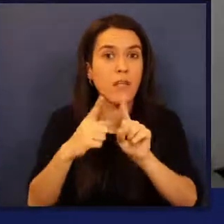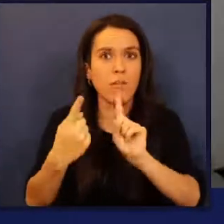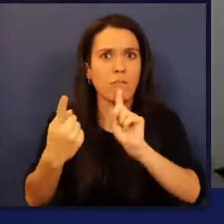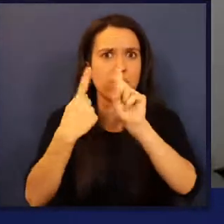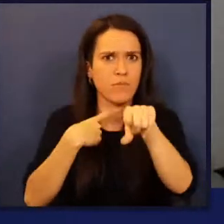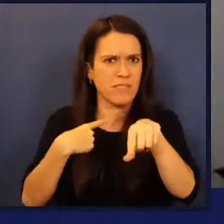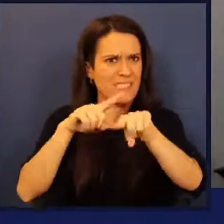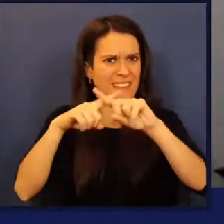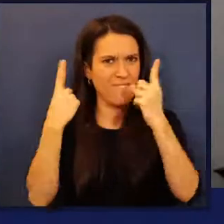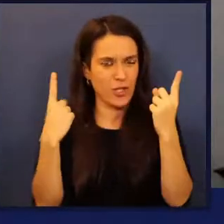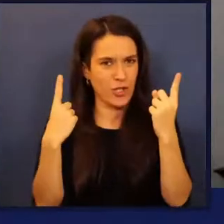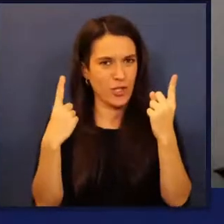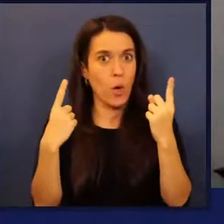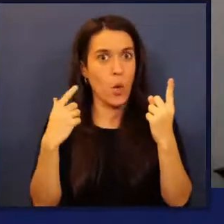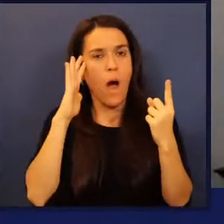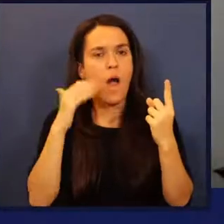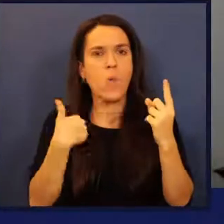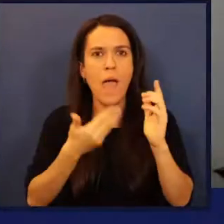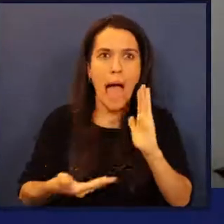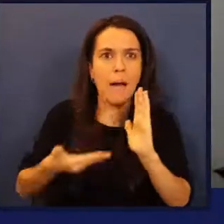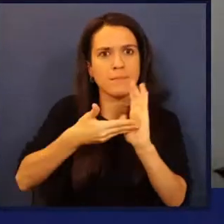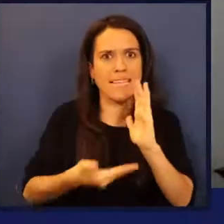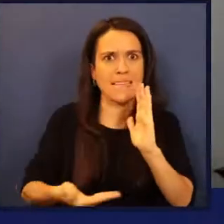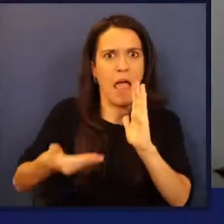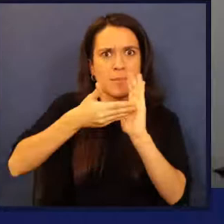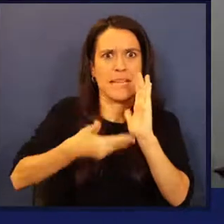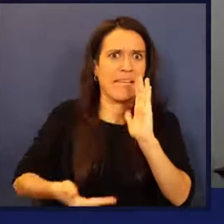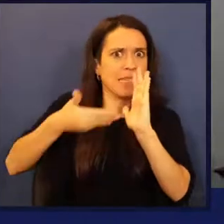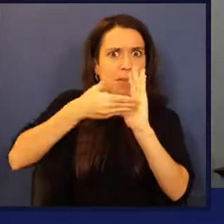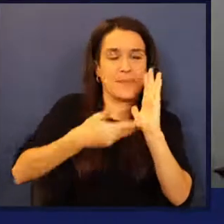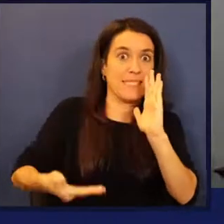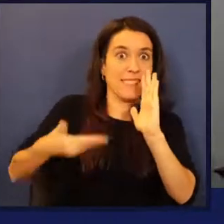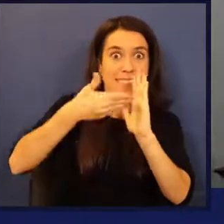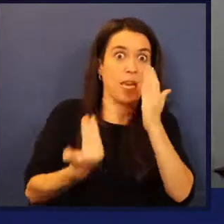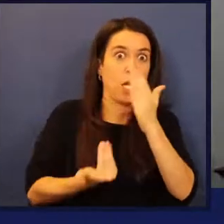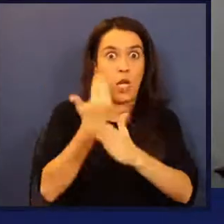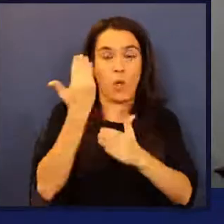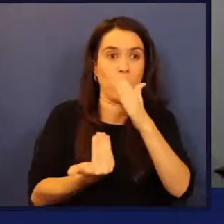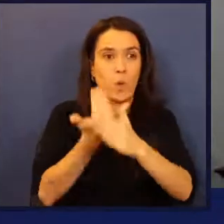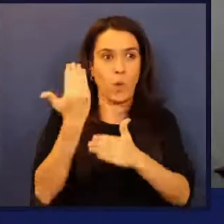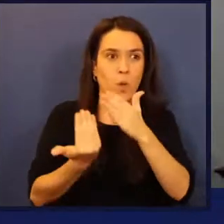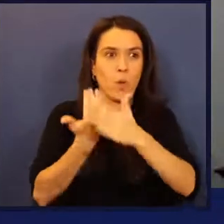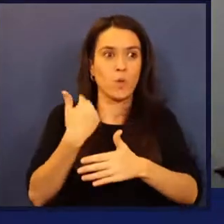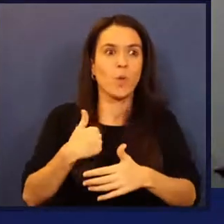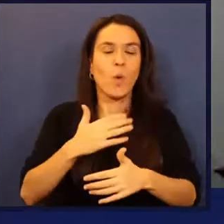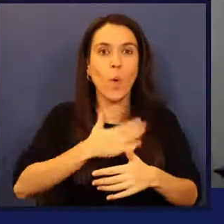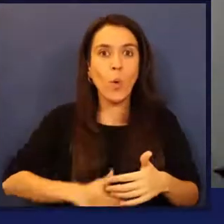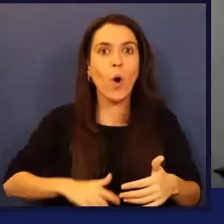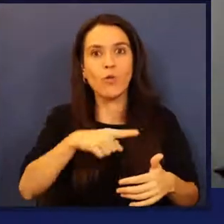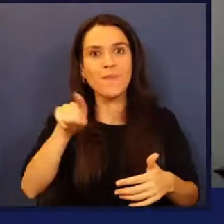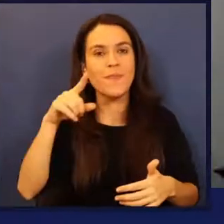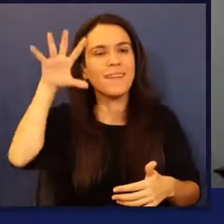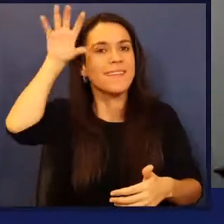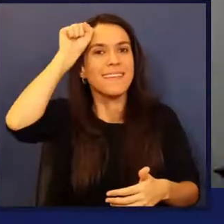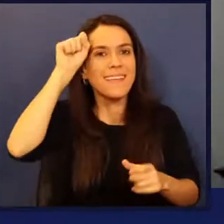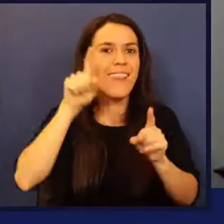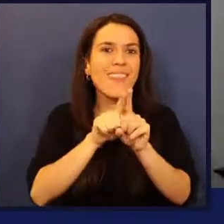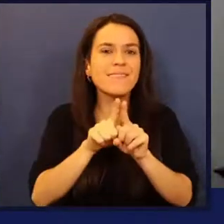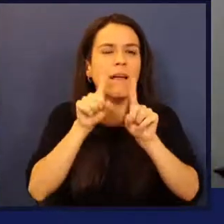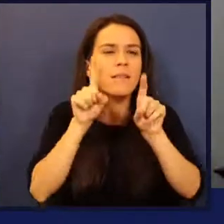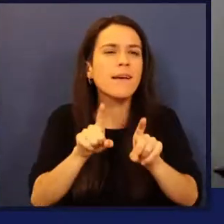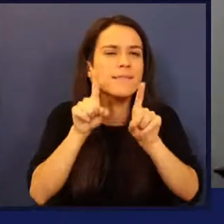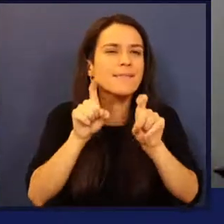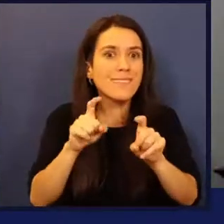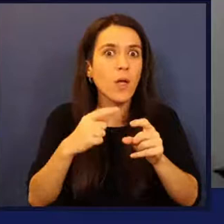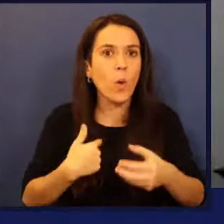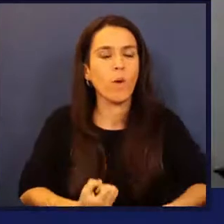constantly updating it. So I think I always encourage people to remember these are experiments that we are choosing to put in